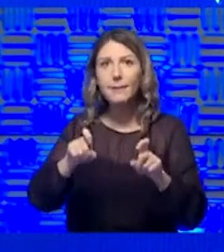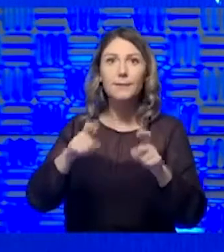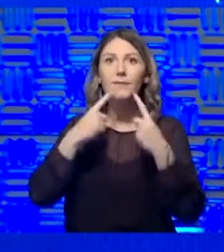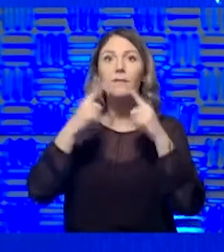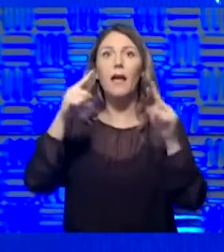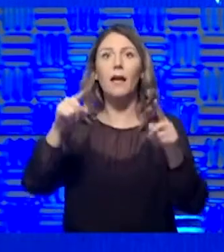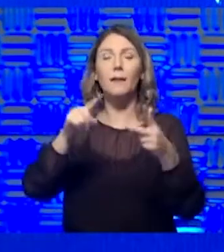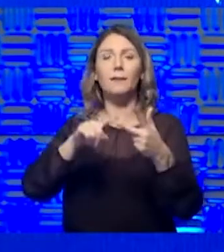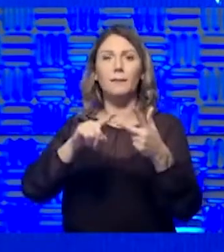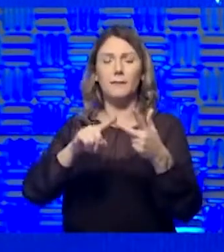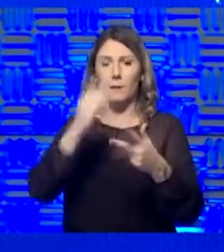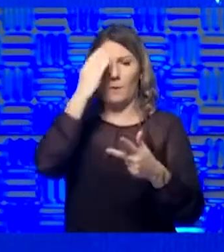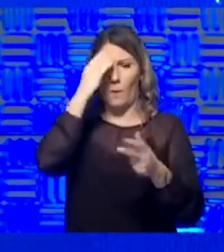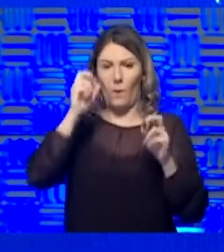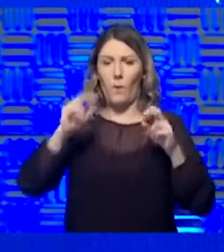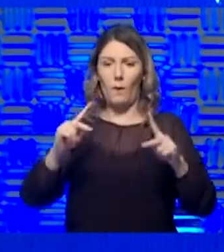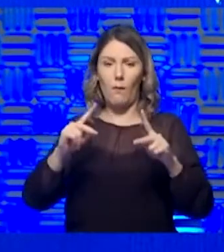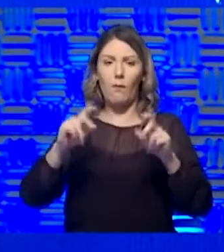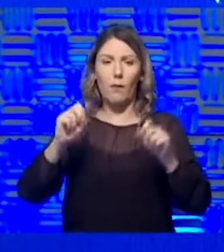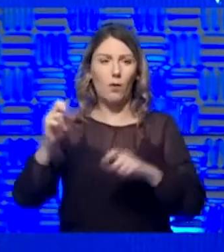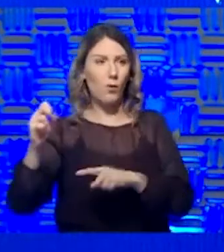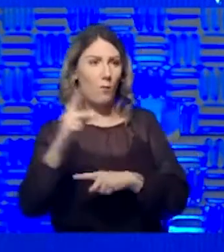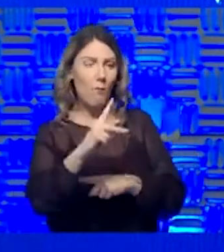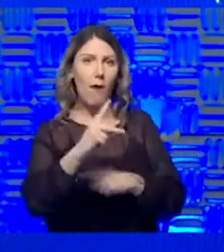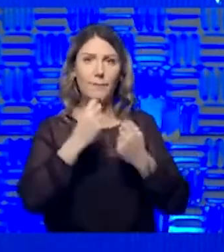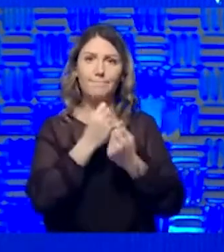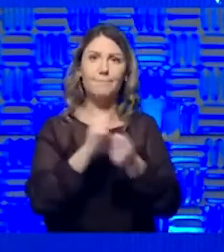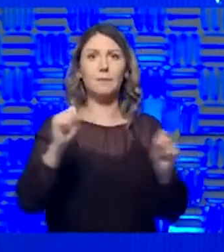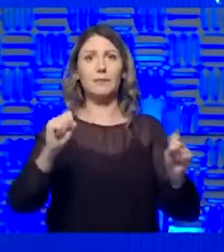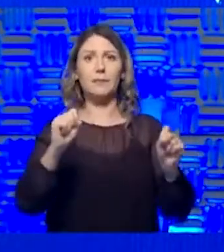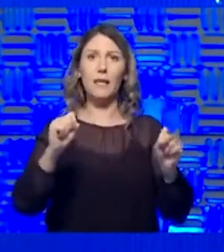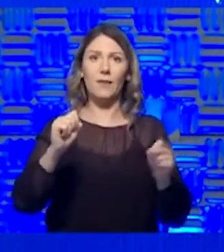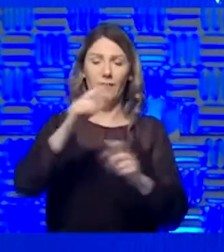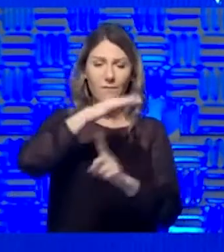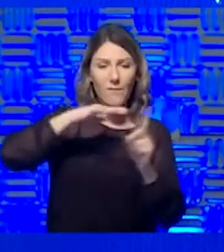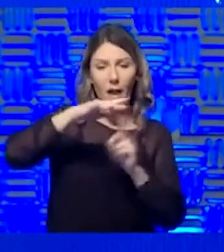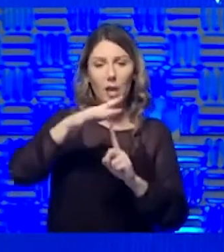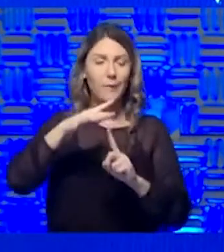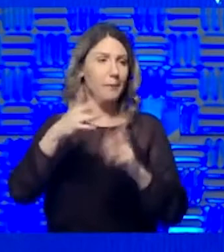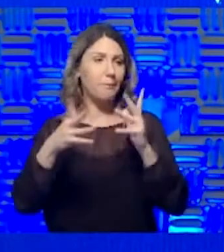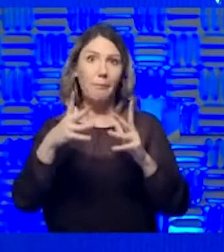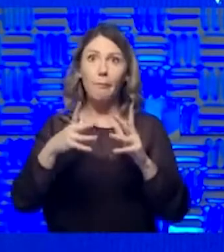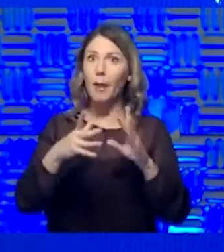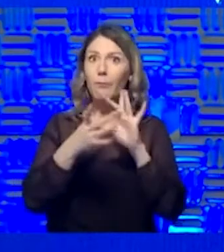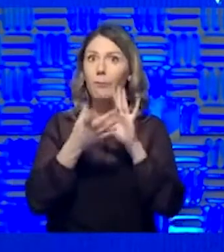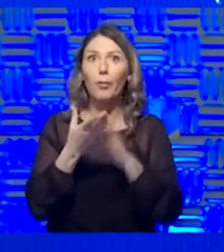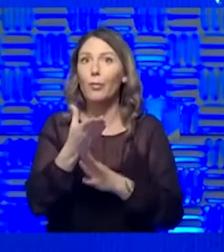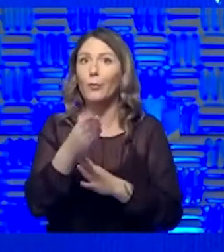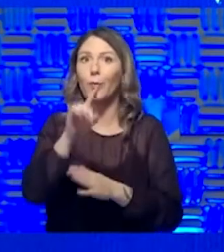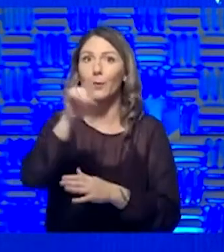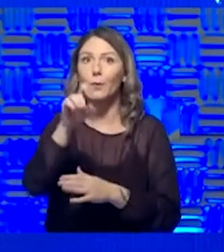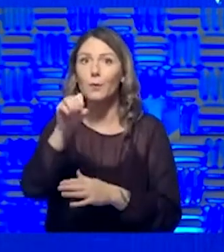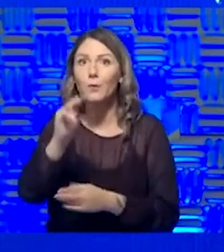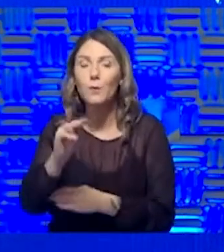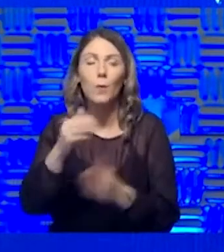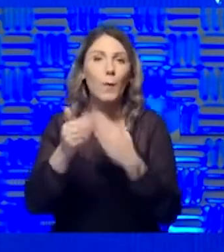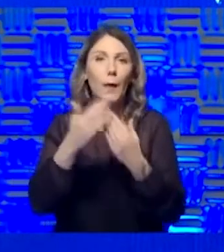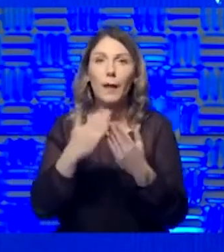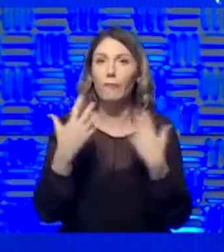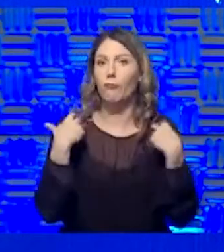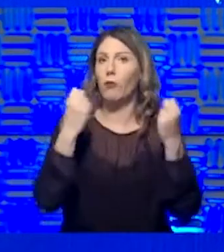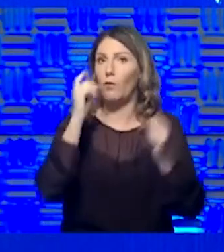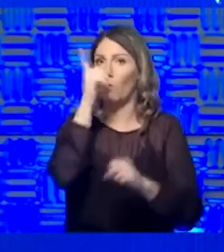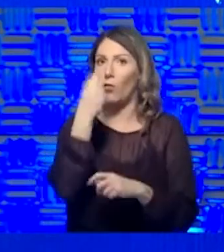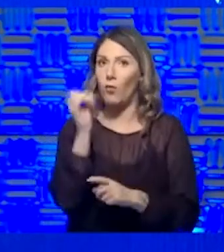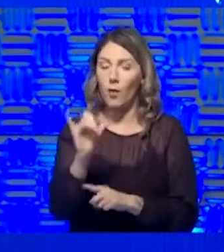to a safe environment and do physical therapy, perhaps on Zoom, or whatever the recovery thing may be, then I think we're going